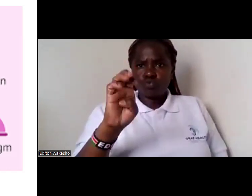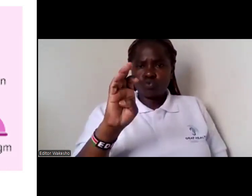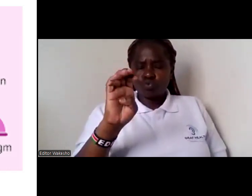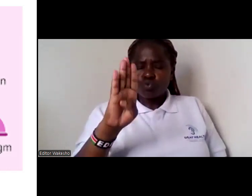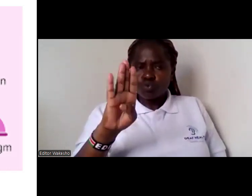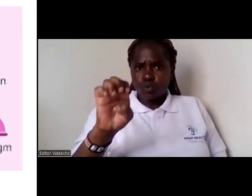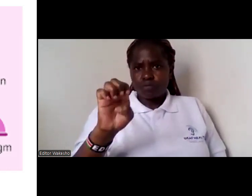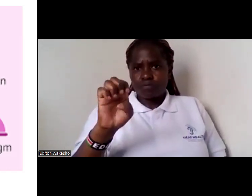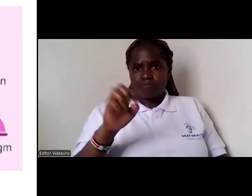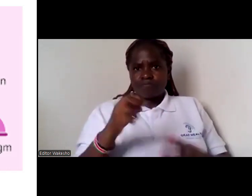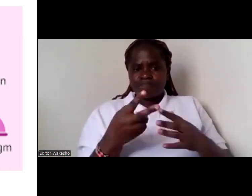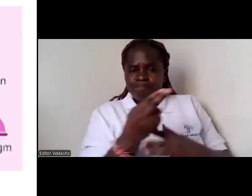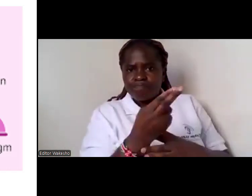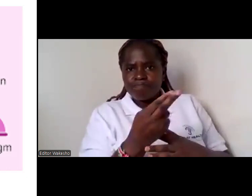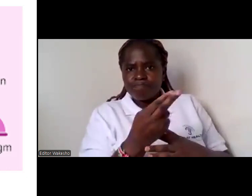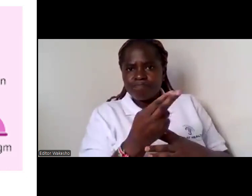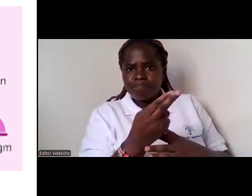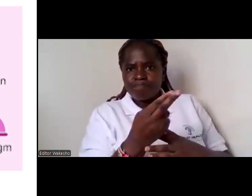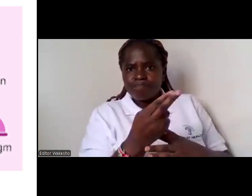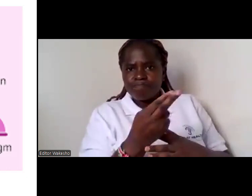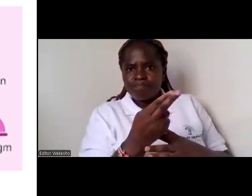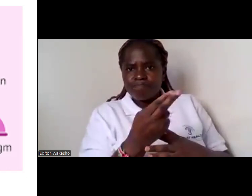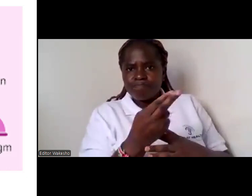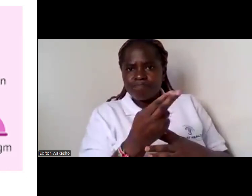the men, a vasectomy. Now,